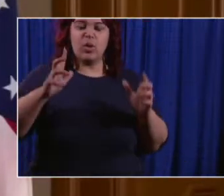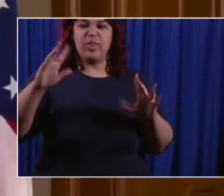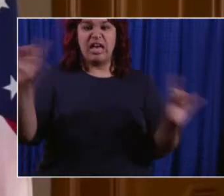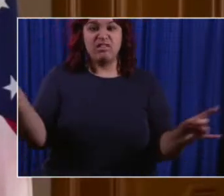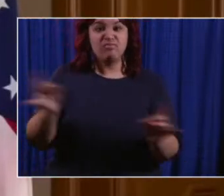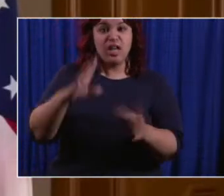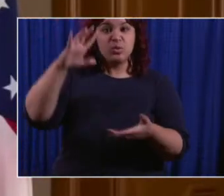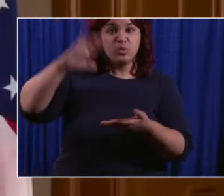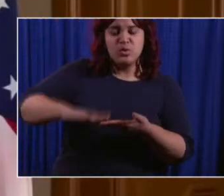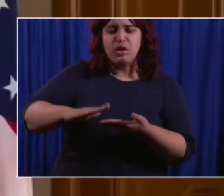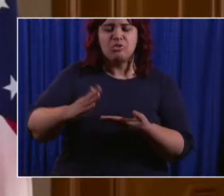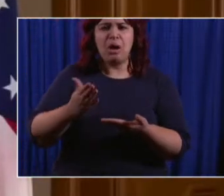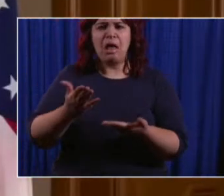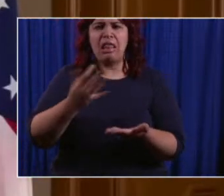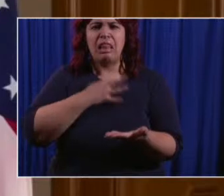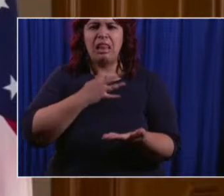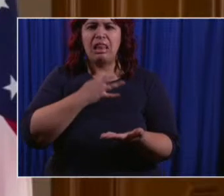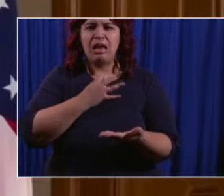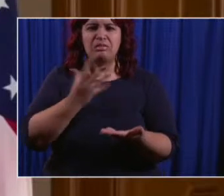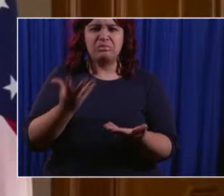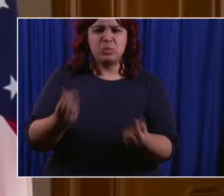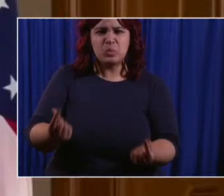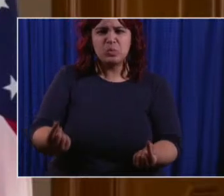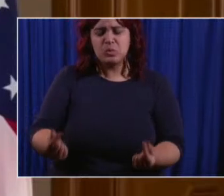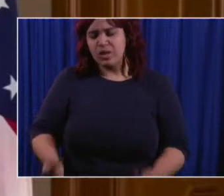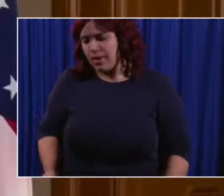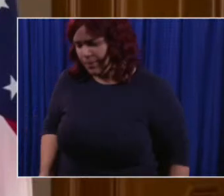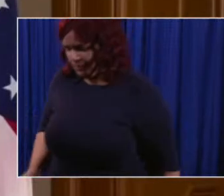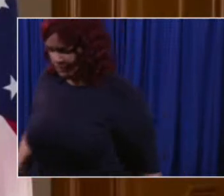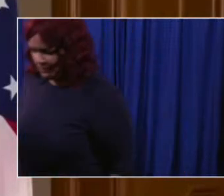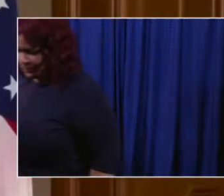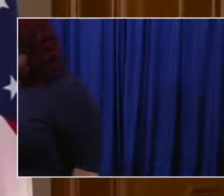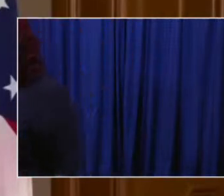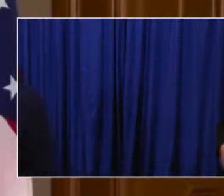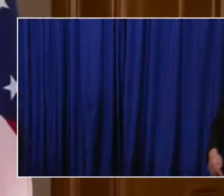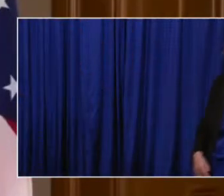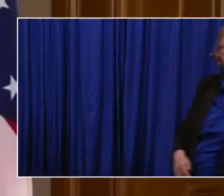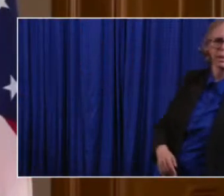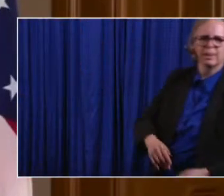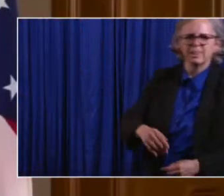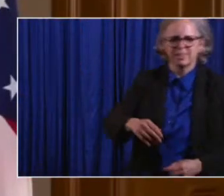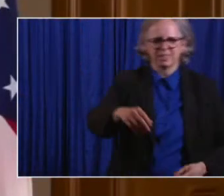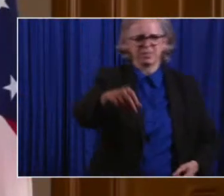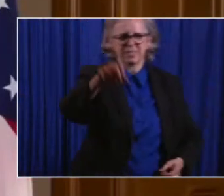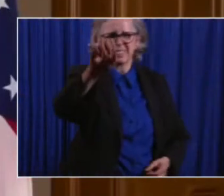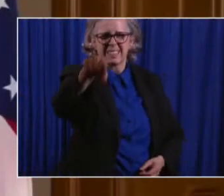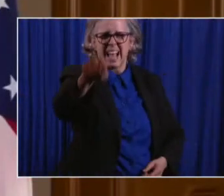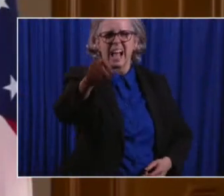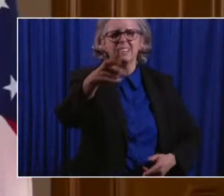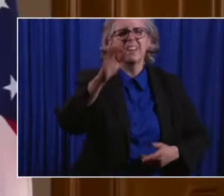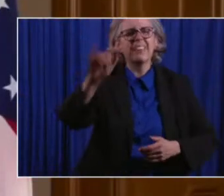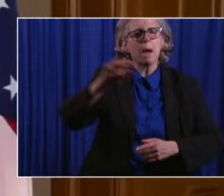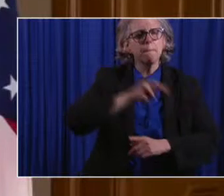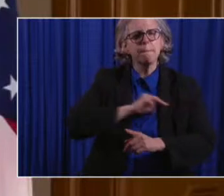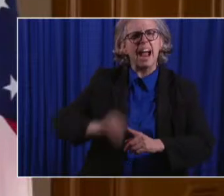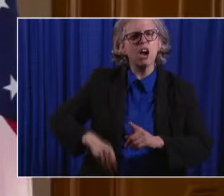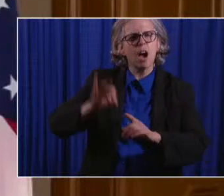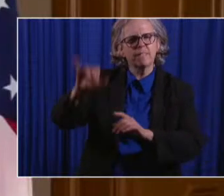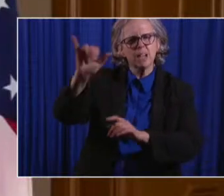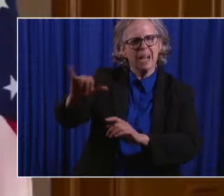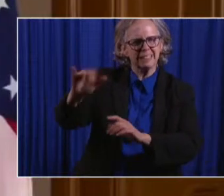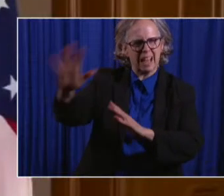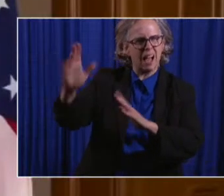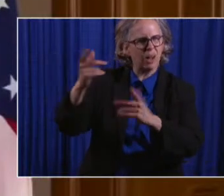well. We've talked with, over the years, I've talked with many mayors about violence in their communities. And what